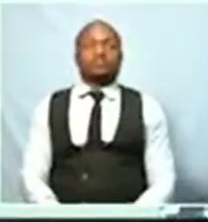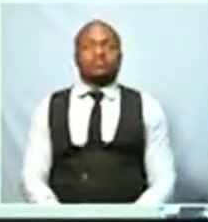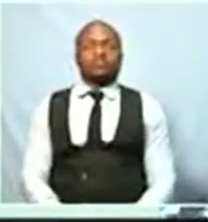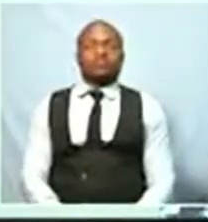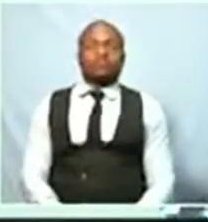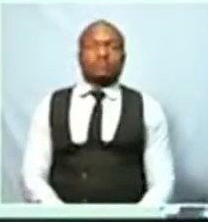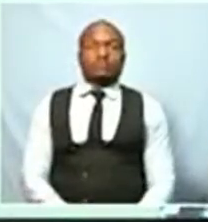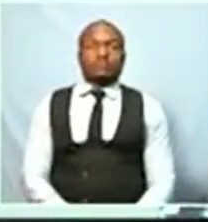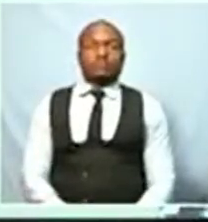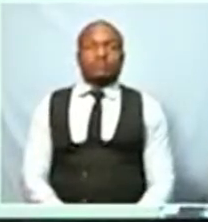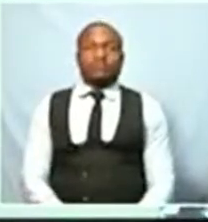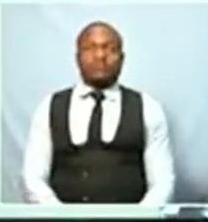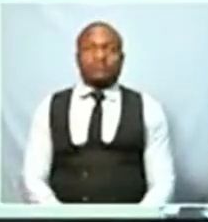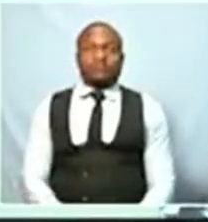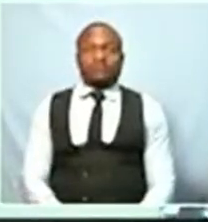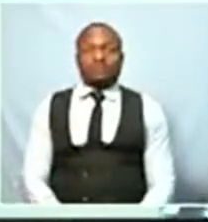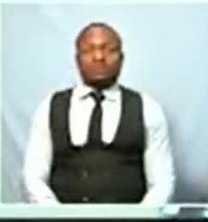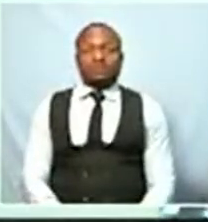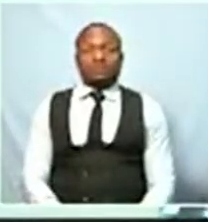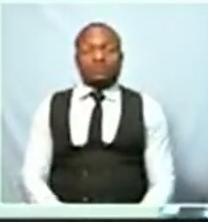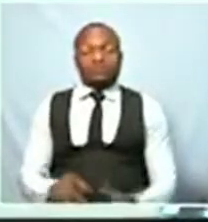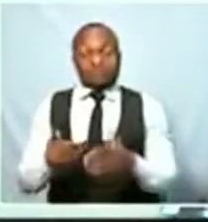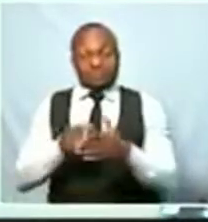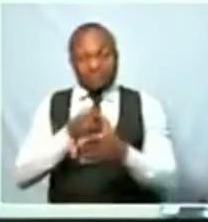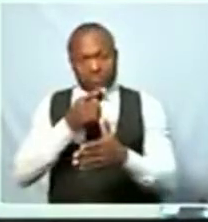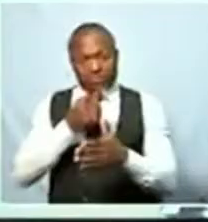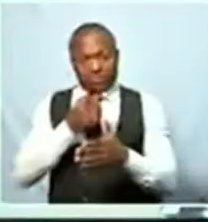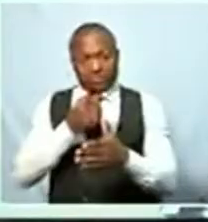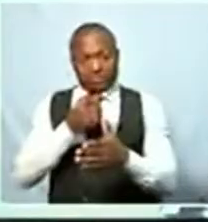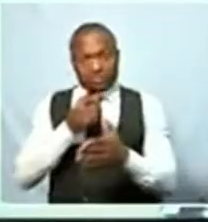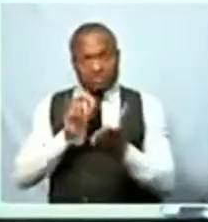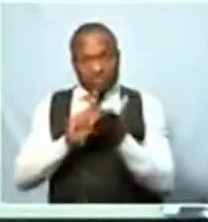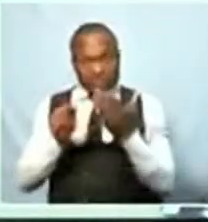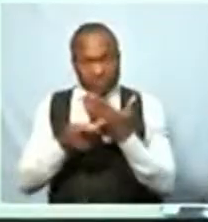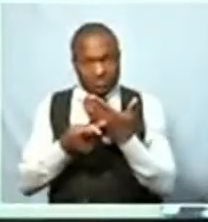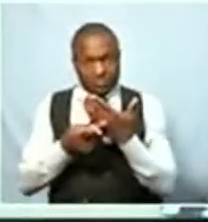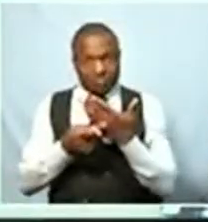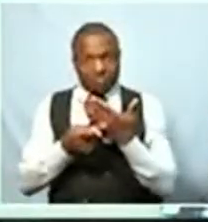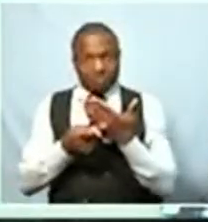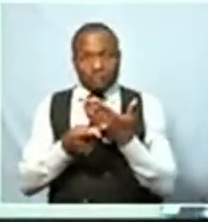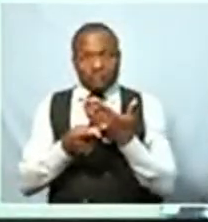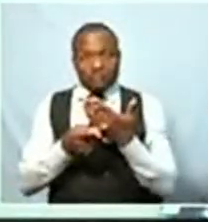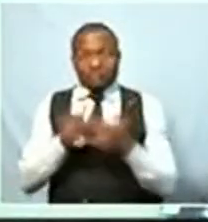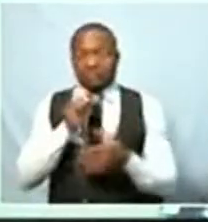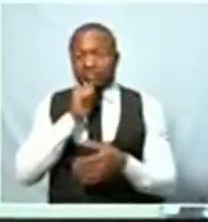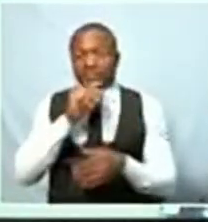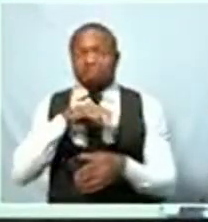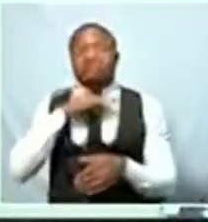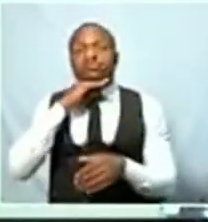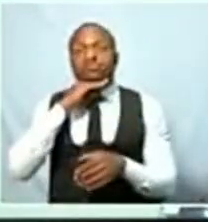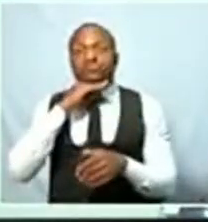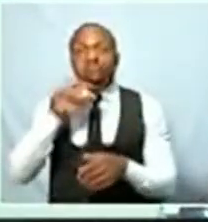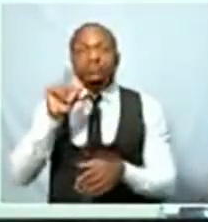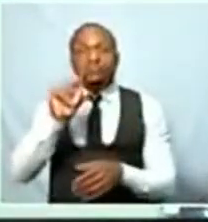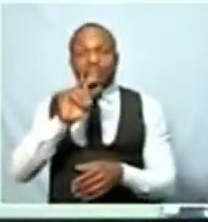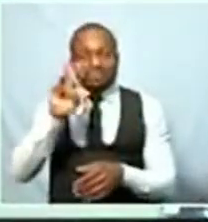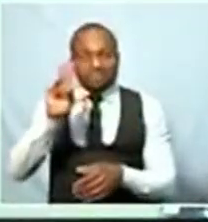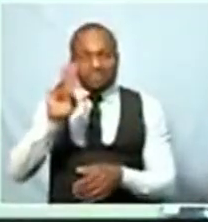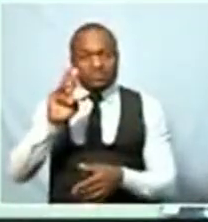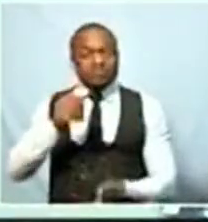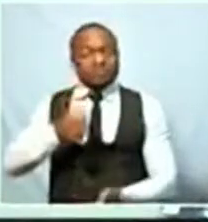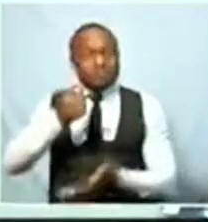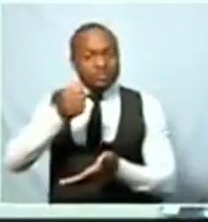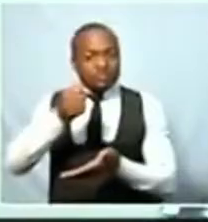Adequacy and the ramifications, I move on to the next part. Adequacy and the ramifications of the 2026 budget allocation in meeting